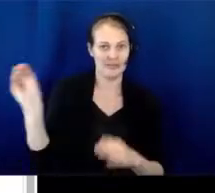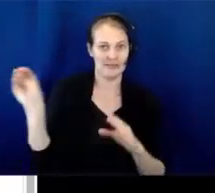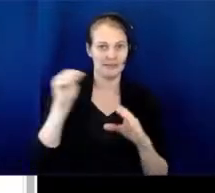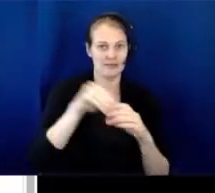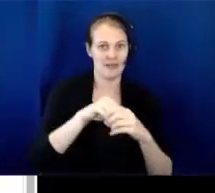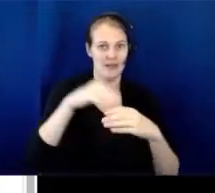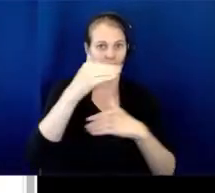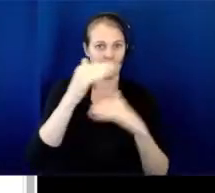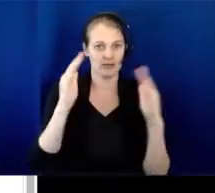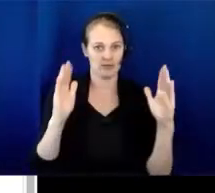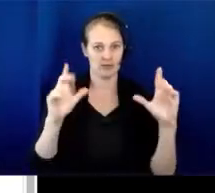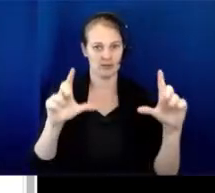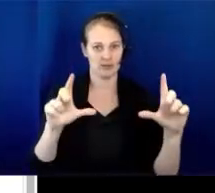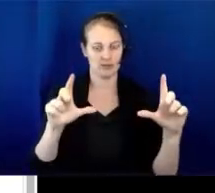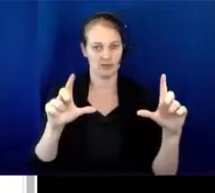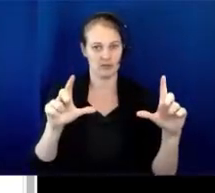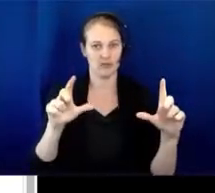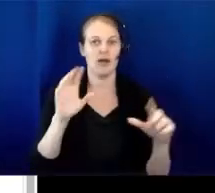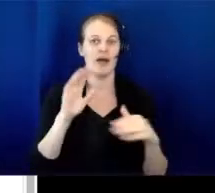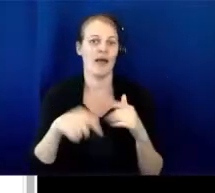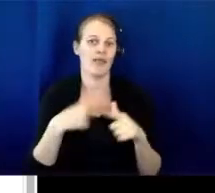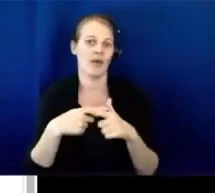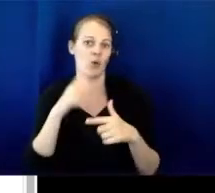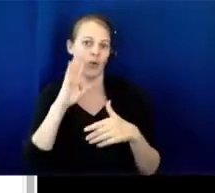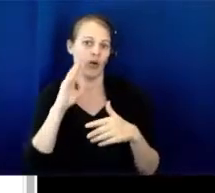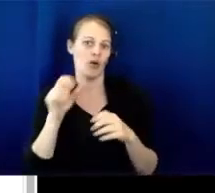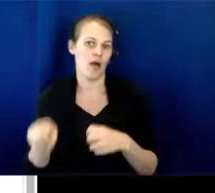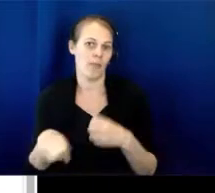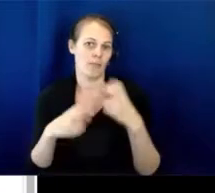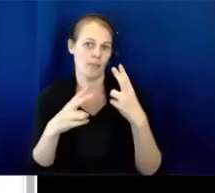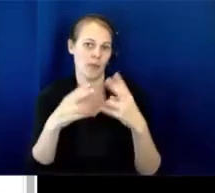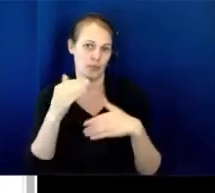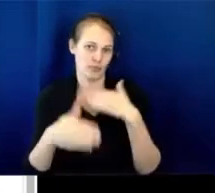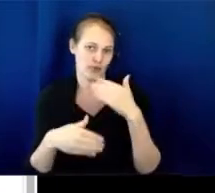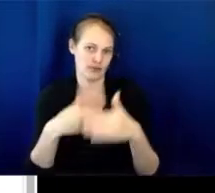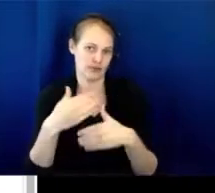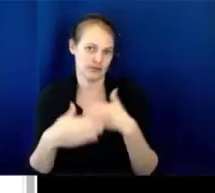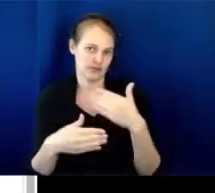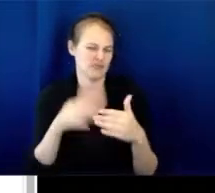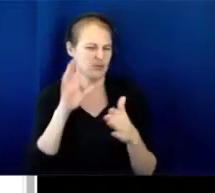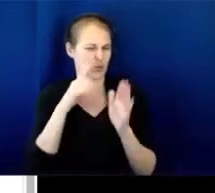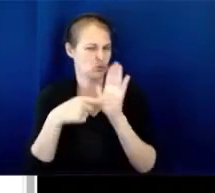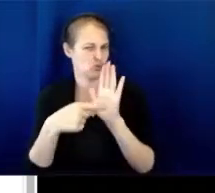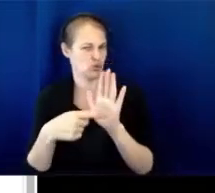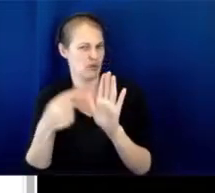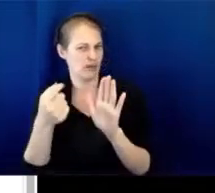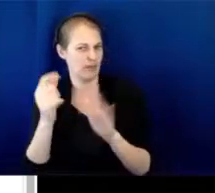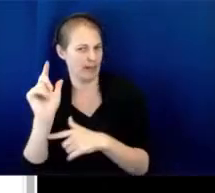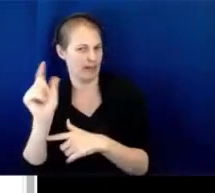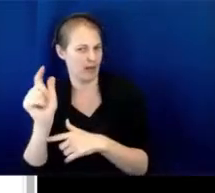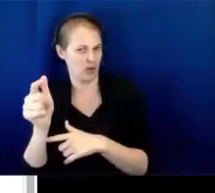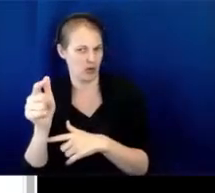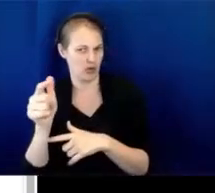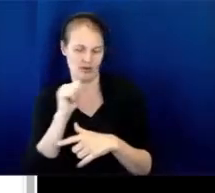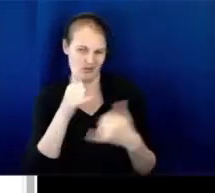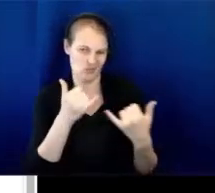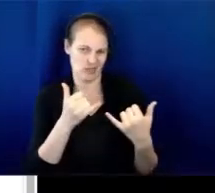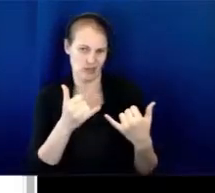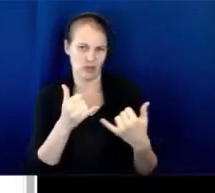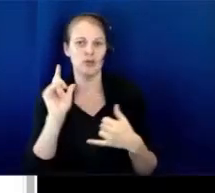from there, you'll go through the upload process. And you guys will see a little bit of what that looks like later, so I won't go through it all right now.